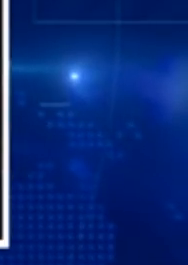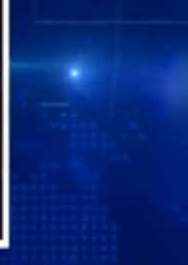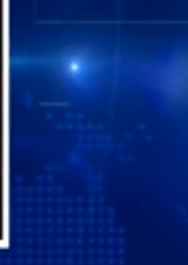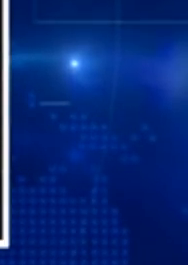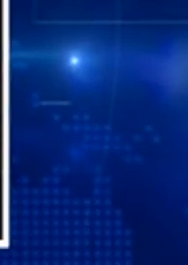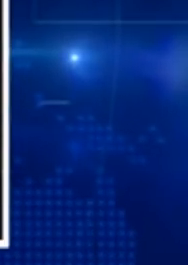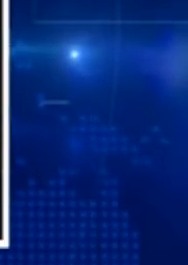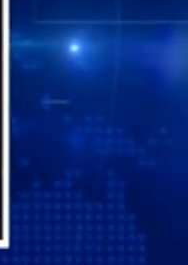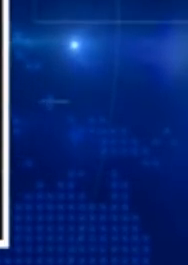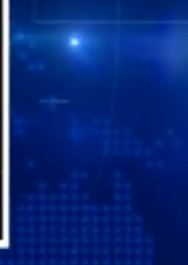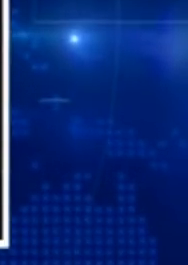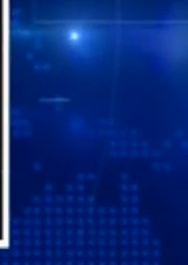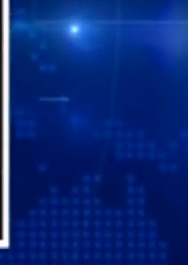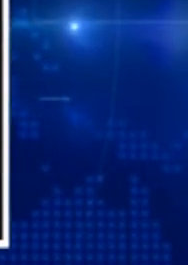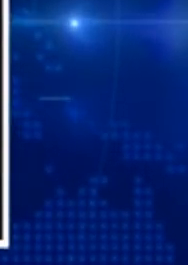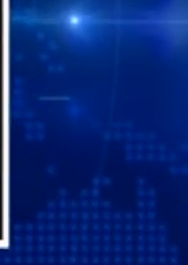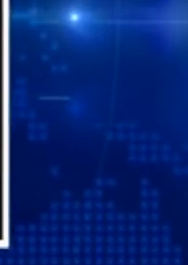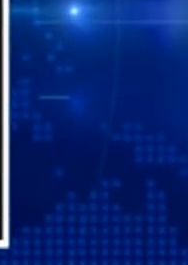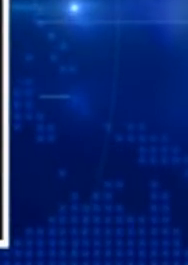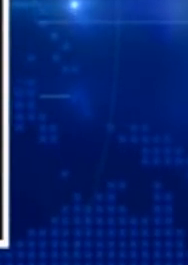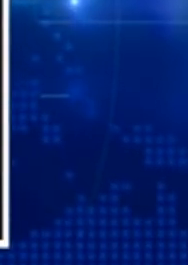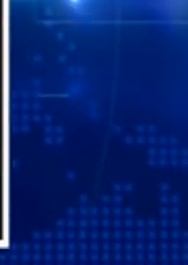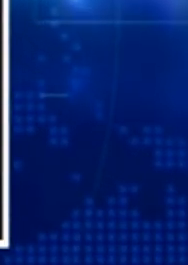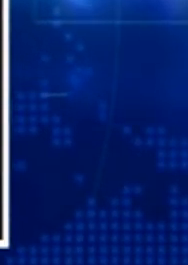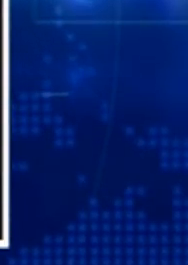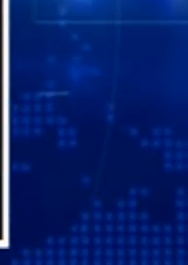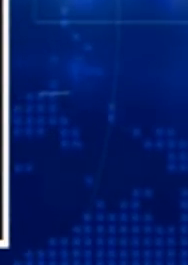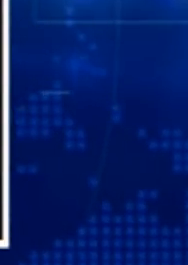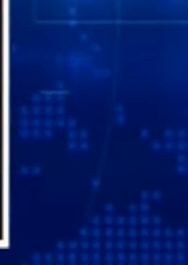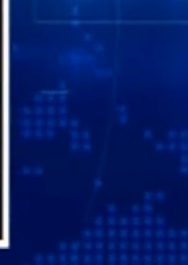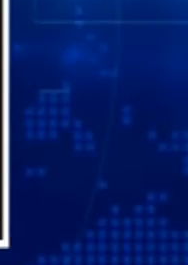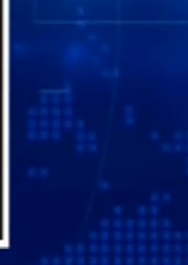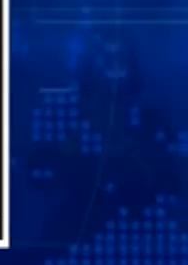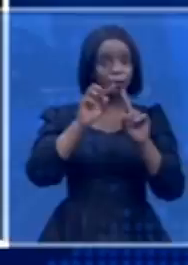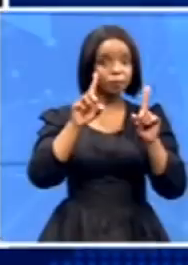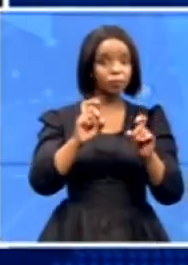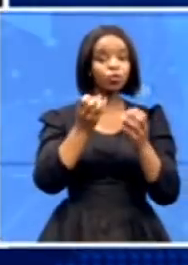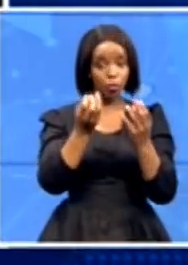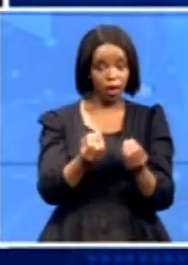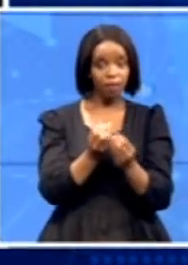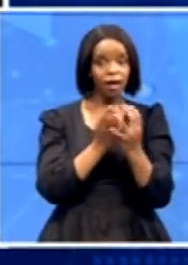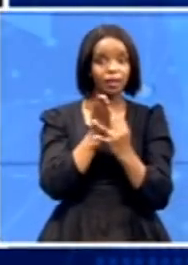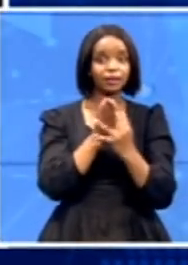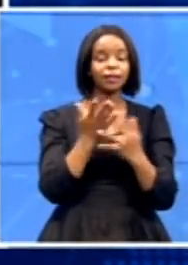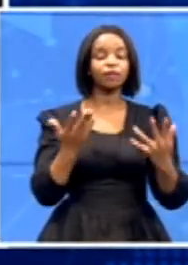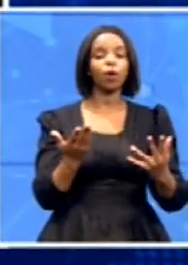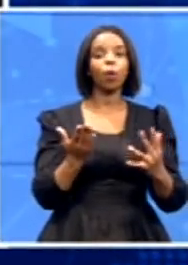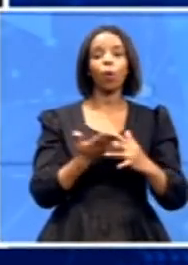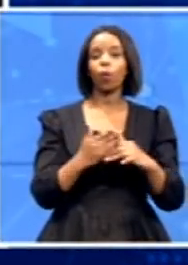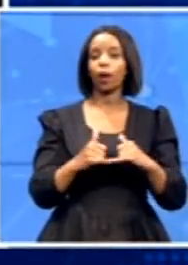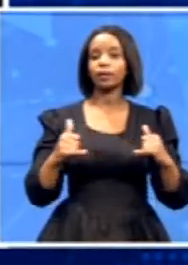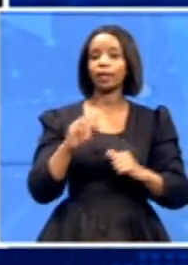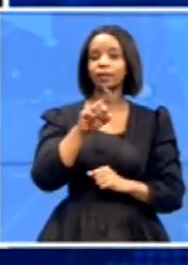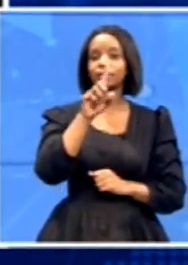on Caseline. Do you have access to Caseline? Yes, I do have access to Caseline, and I just received